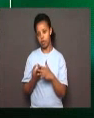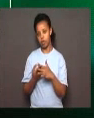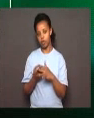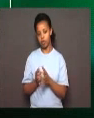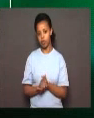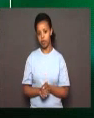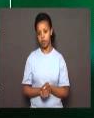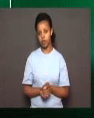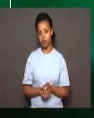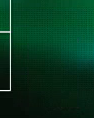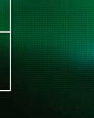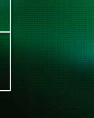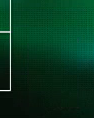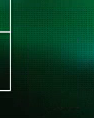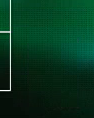Begin.